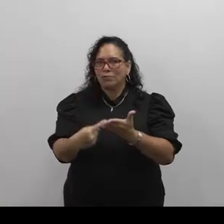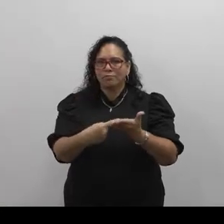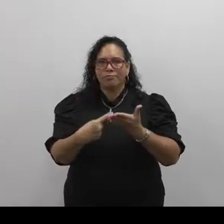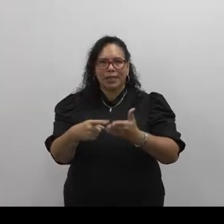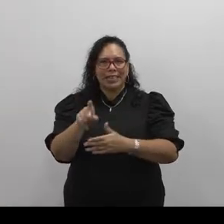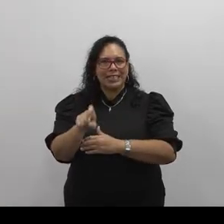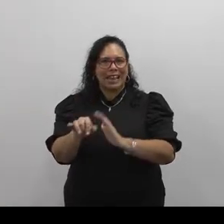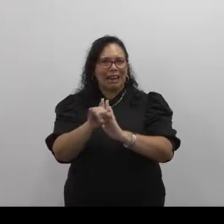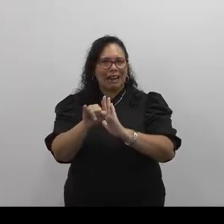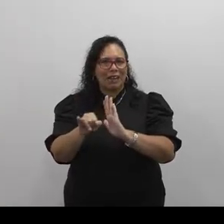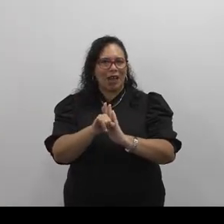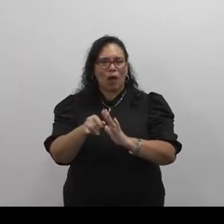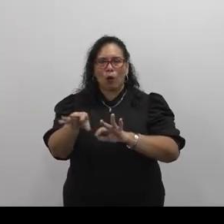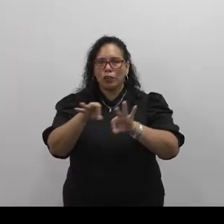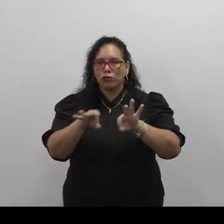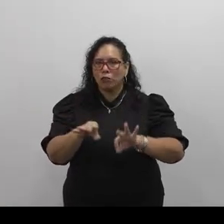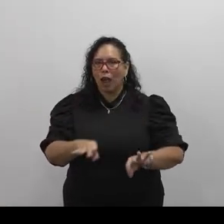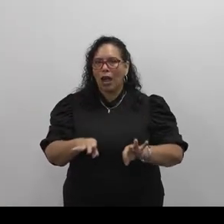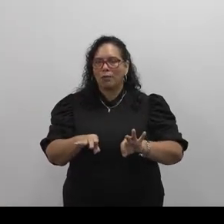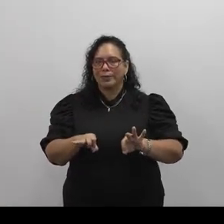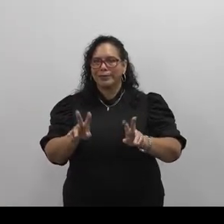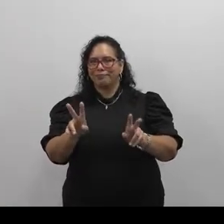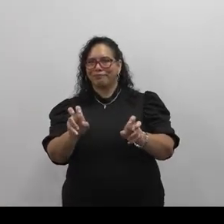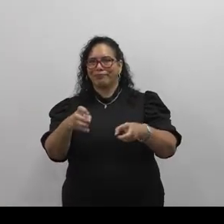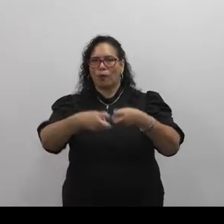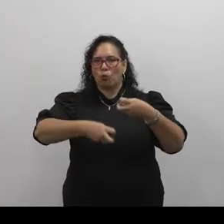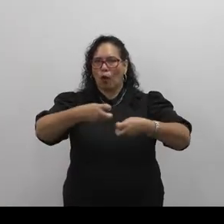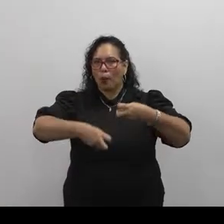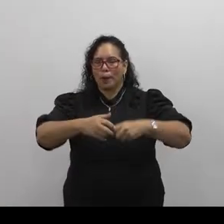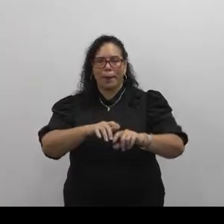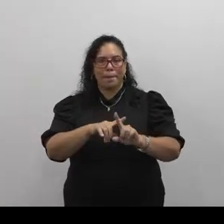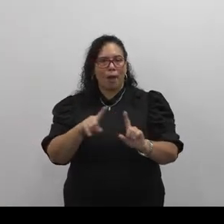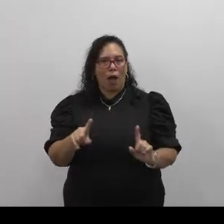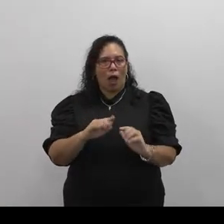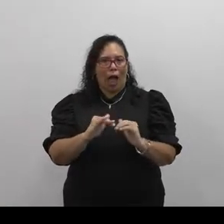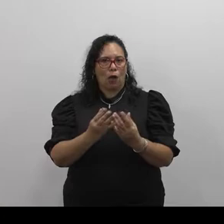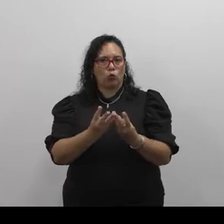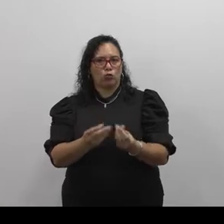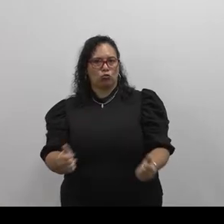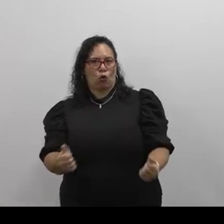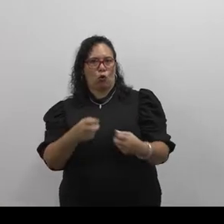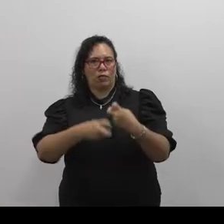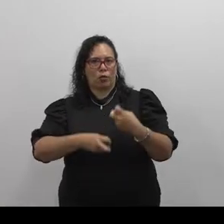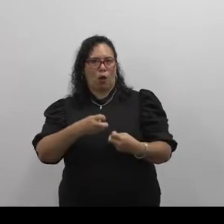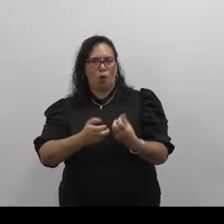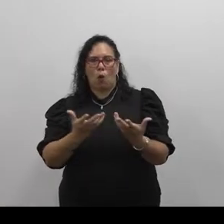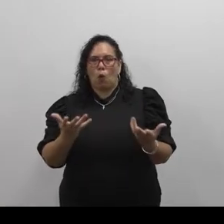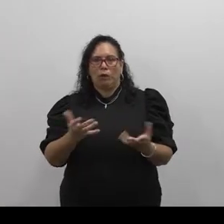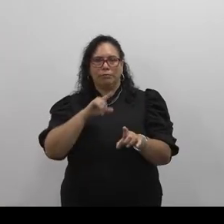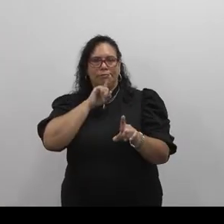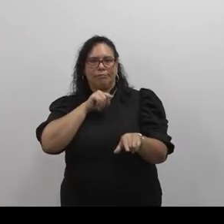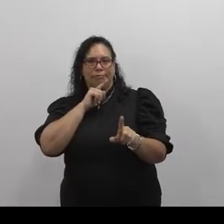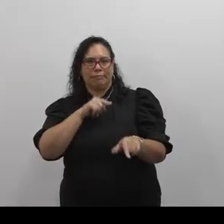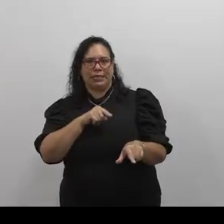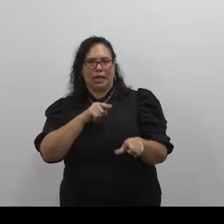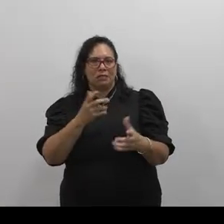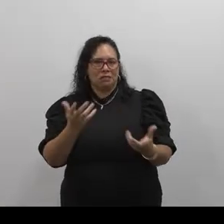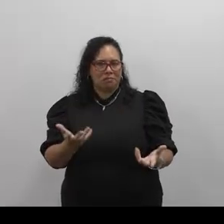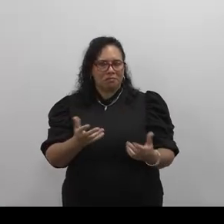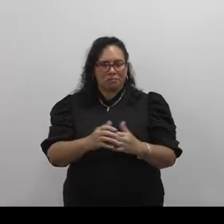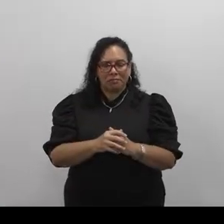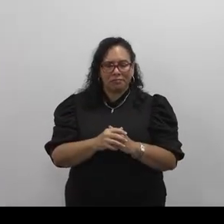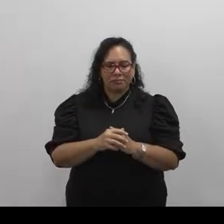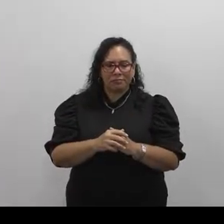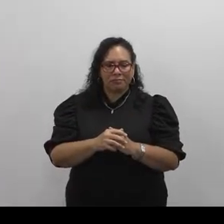and identifying what I would describe as a problem per se, but how can we perhaps solve that problem, right? What's the solution to get us where we need to get as a